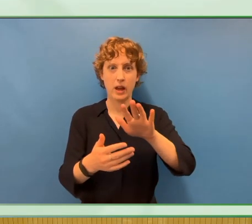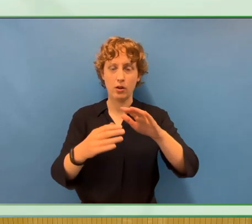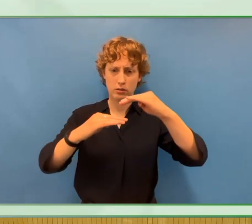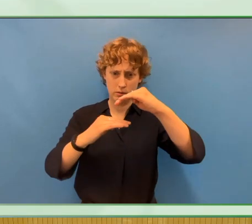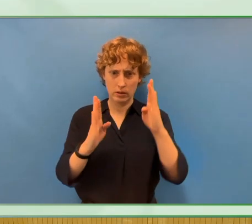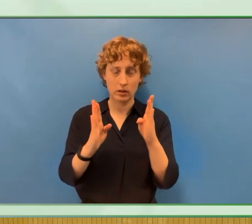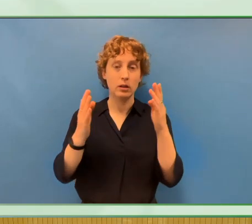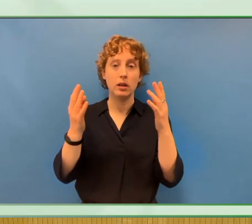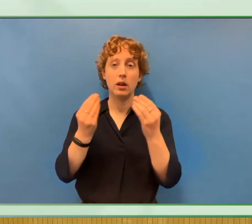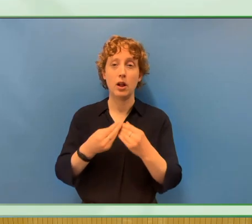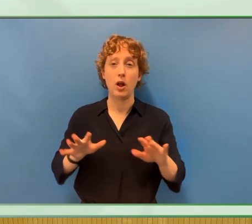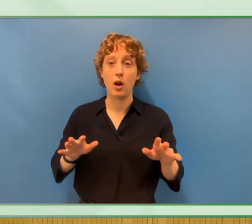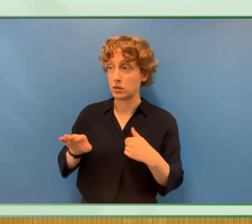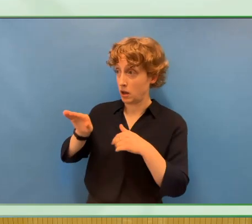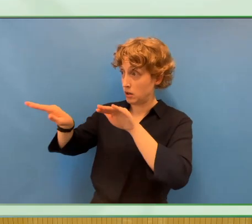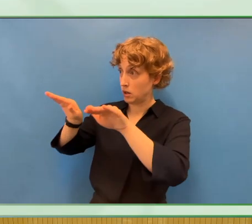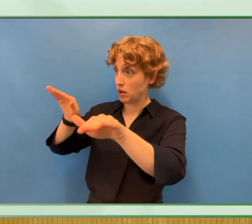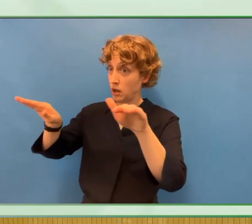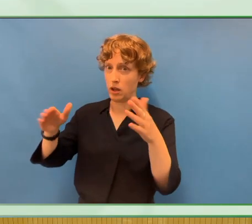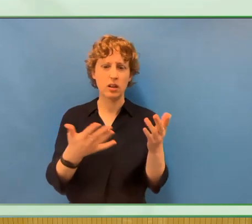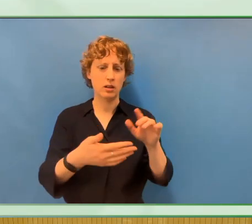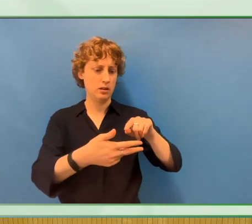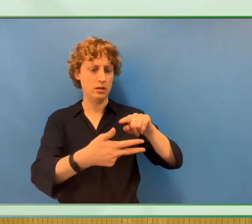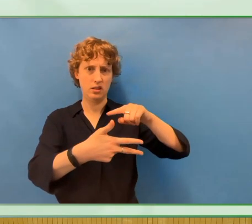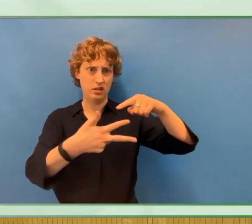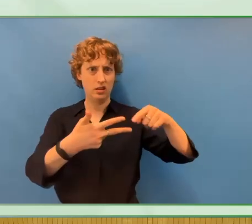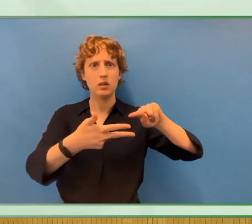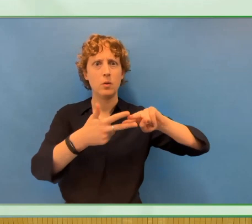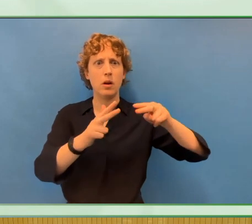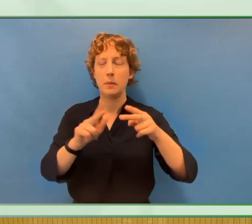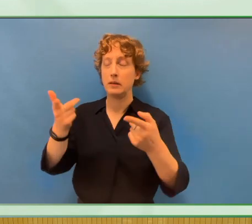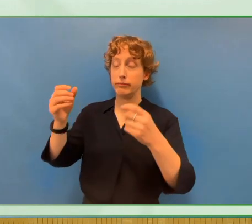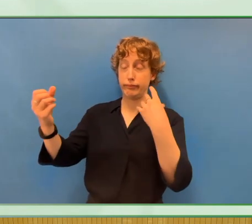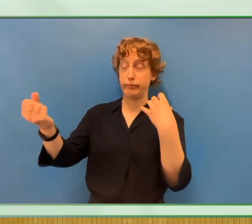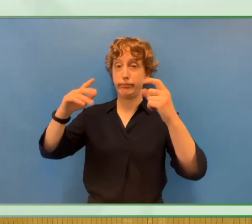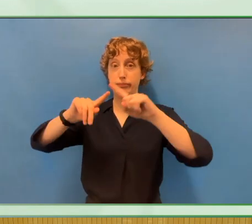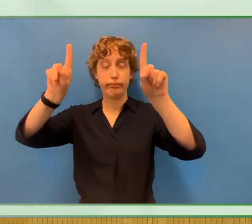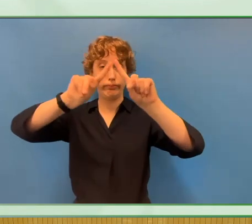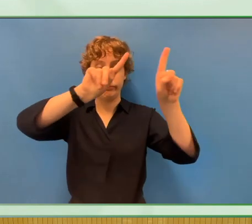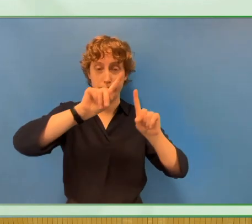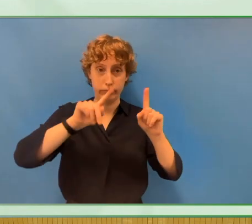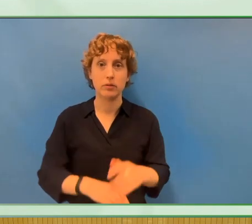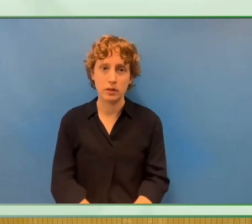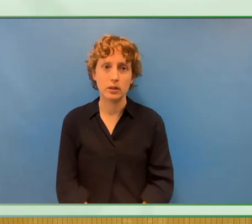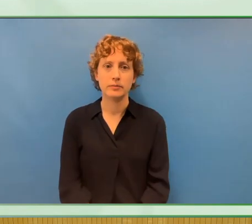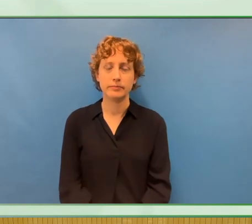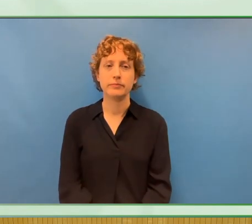answers from everybody. And the final point I wanted to make was equality in the general